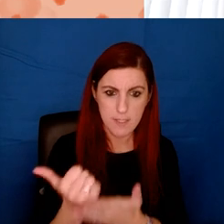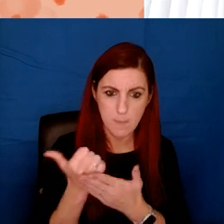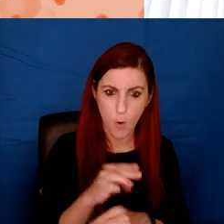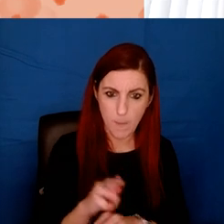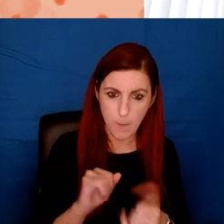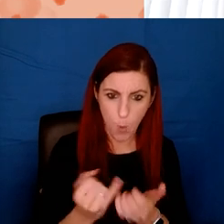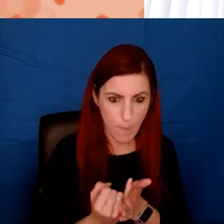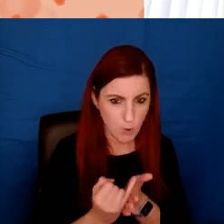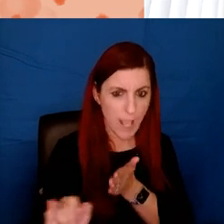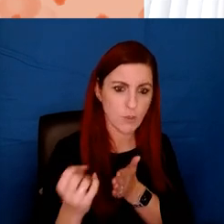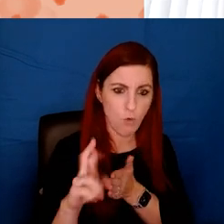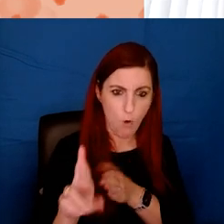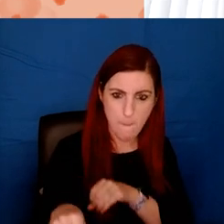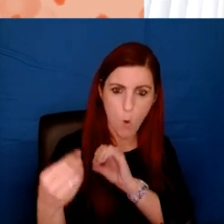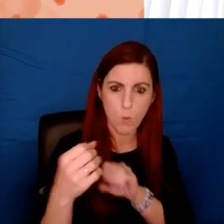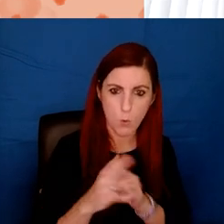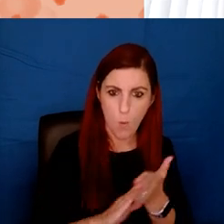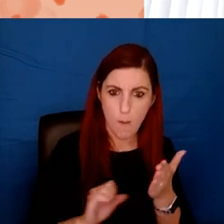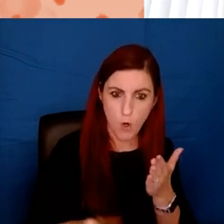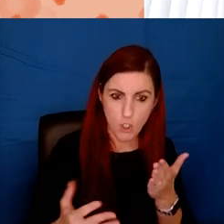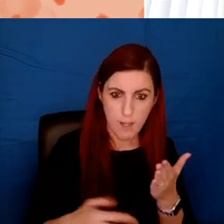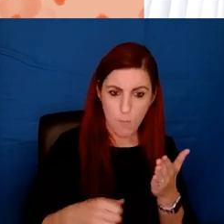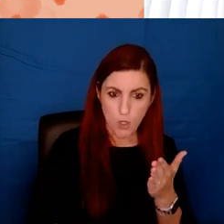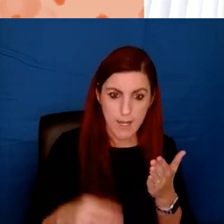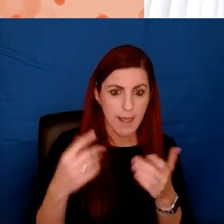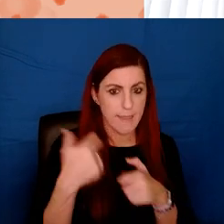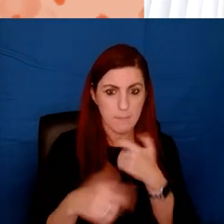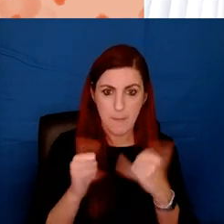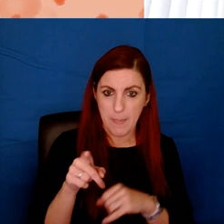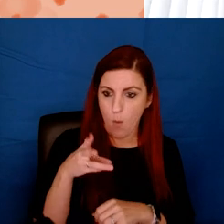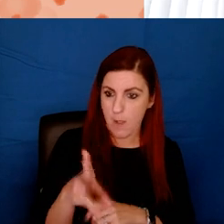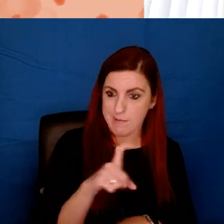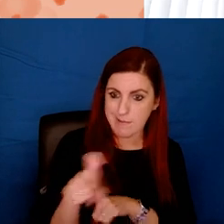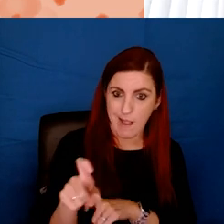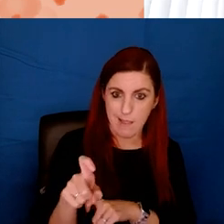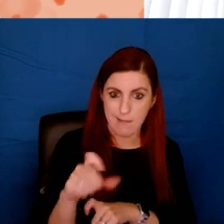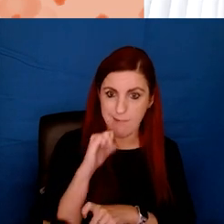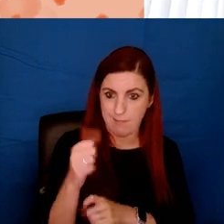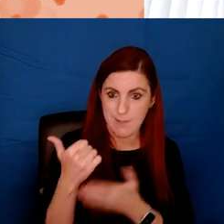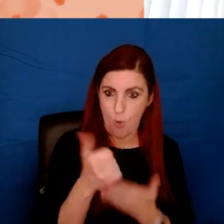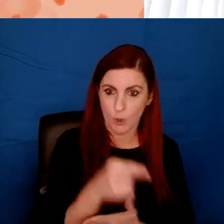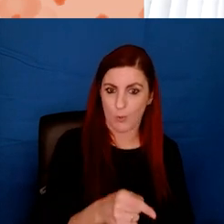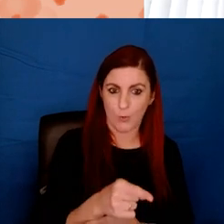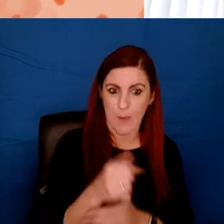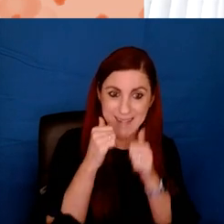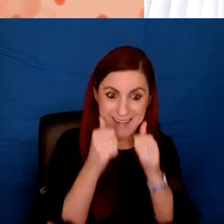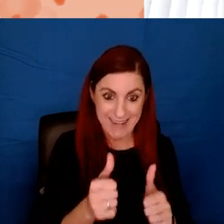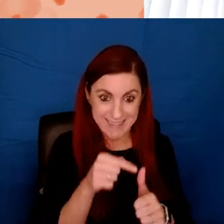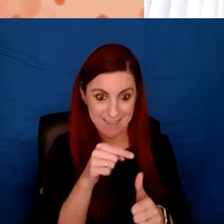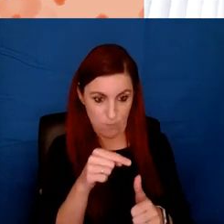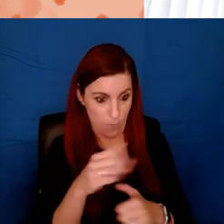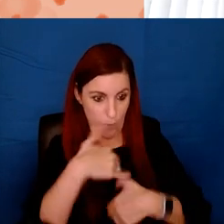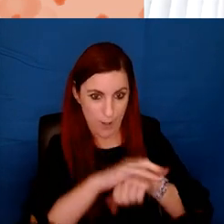members or support people who object or are opposed to abortion, that they might deliberately not support you to find